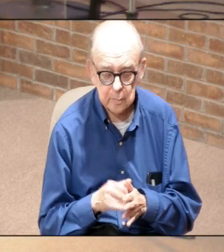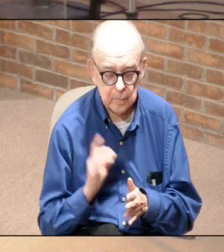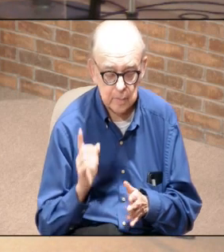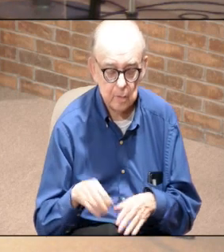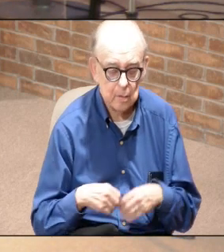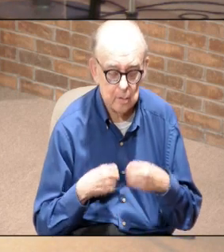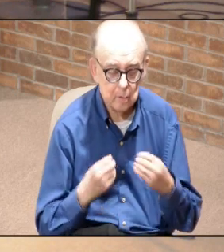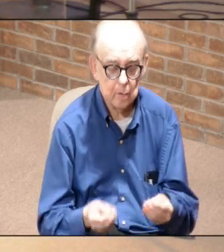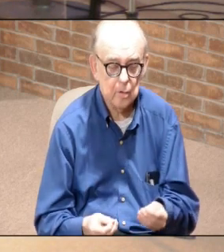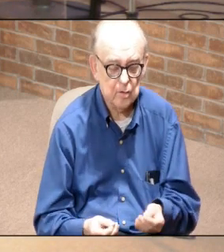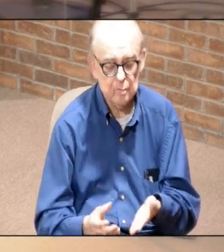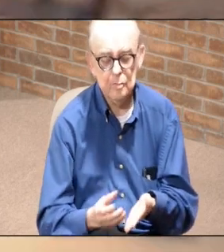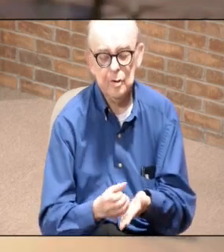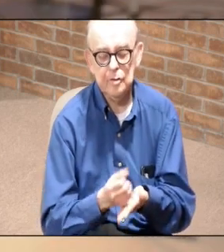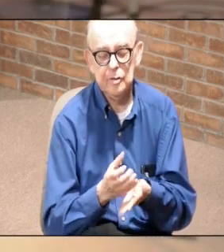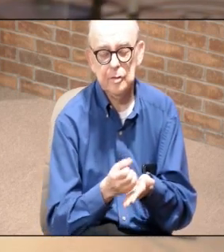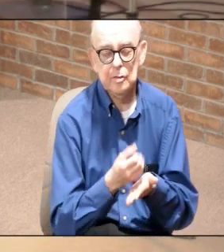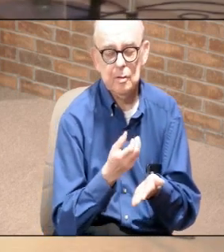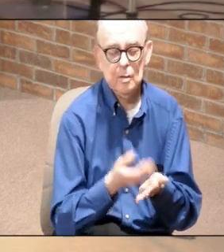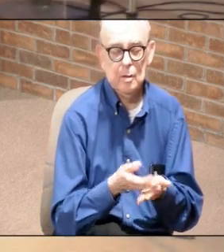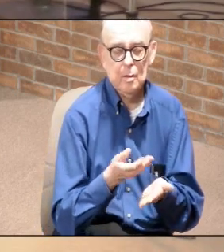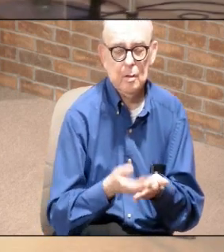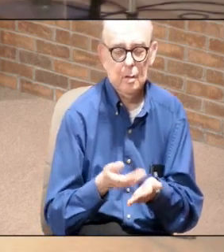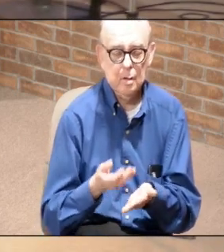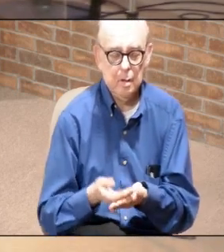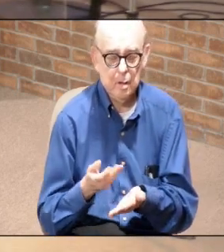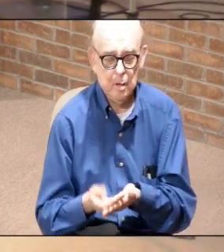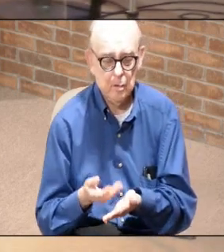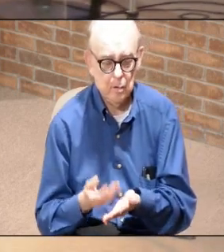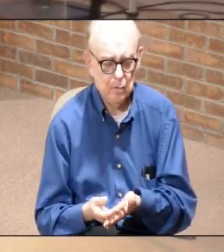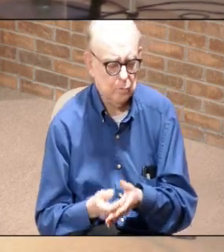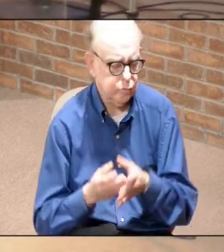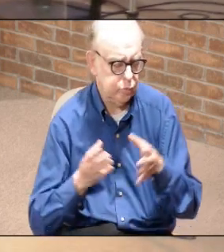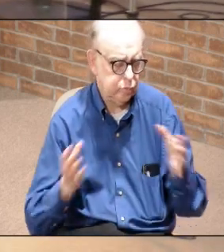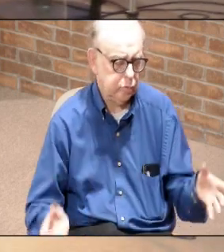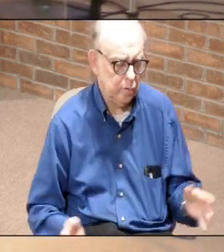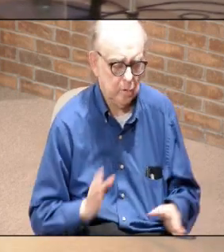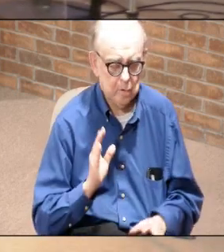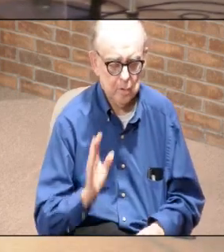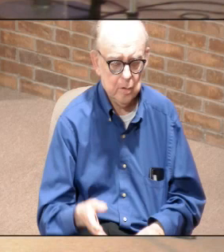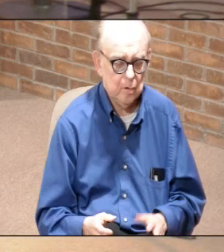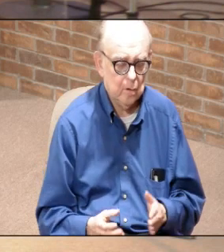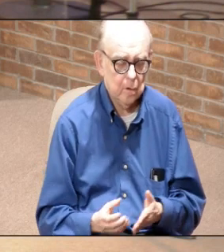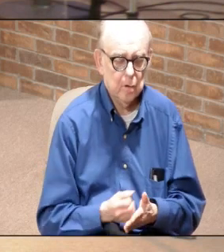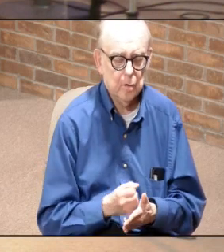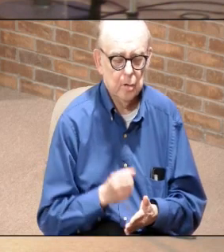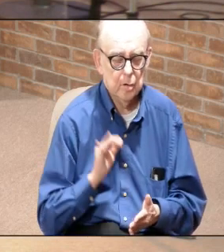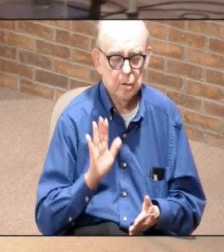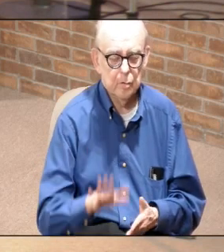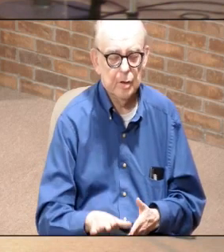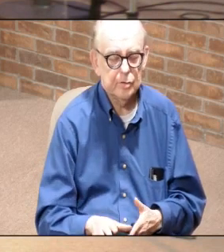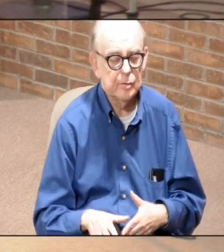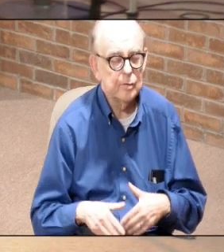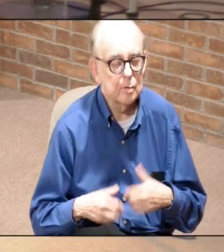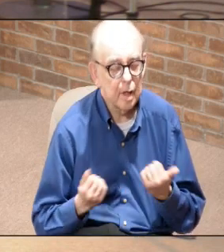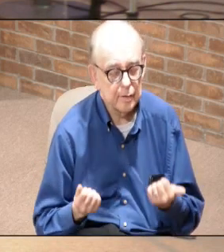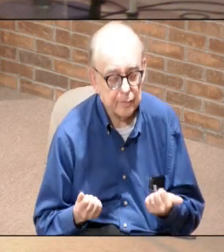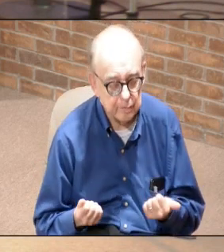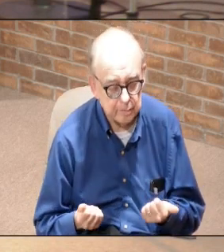I'm going to give you riches. Riches galore. You will be rich for the rest of your